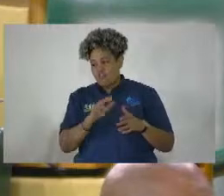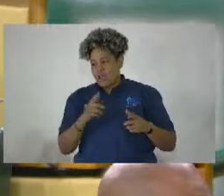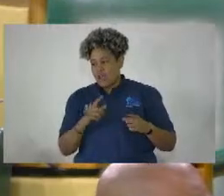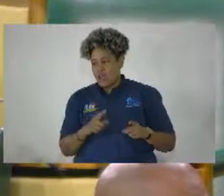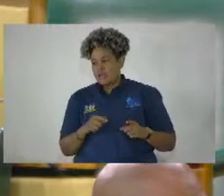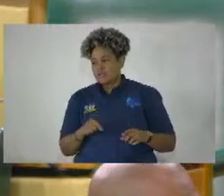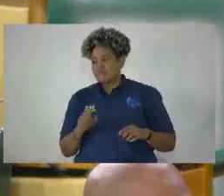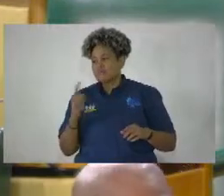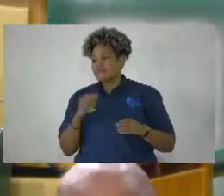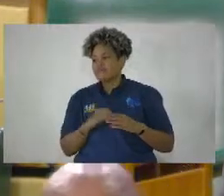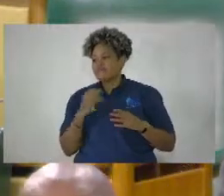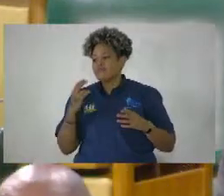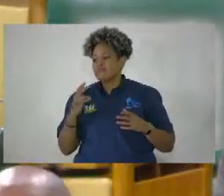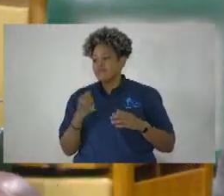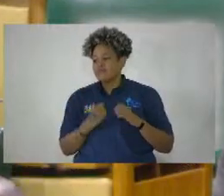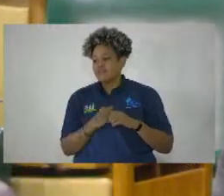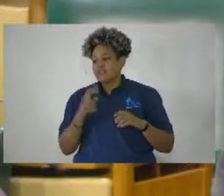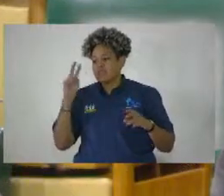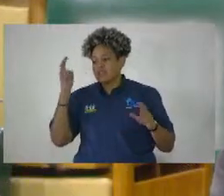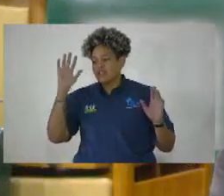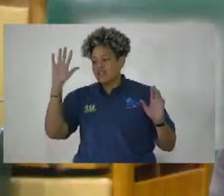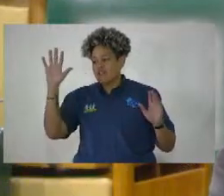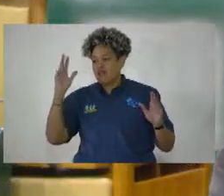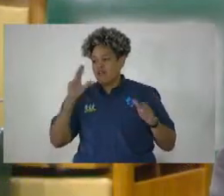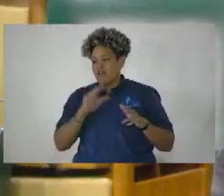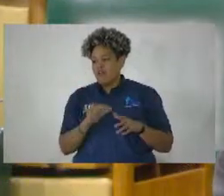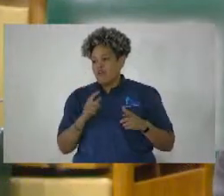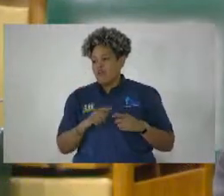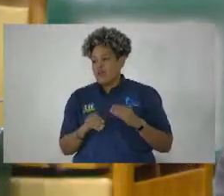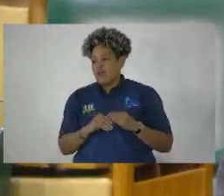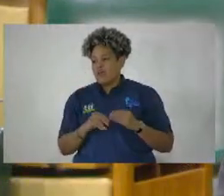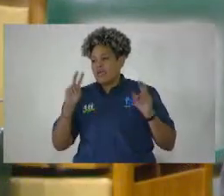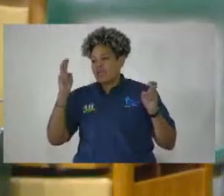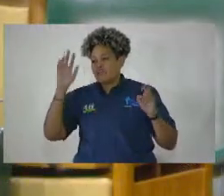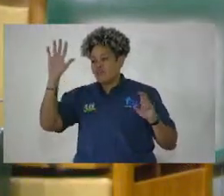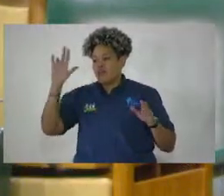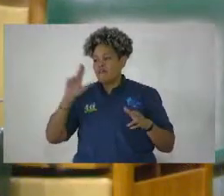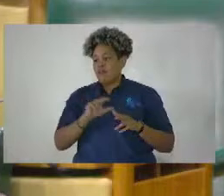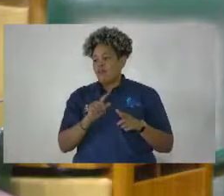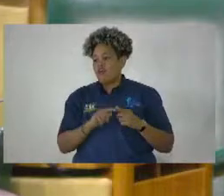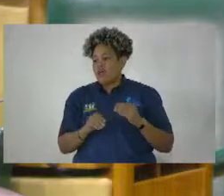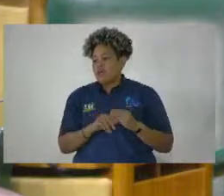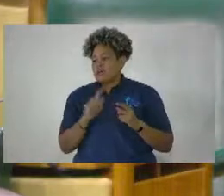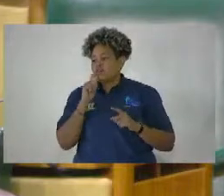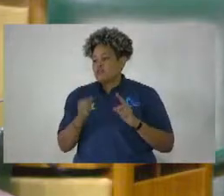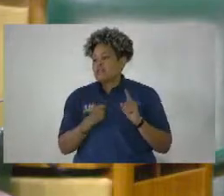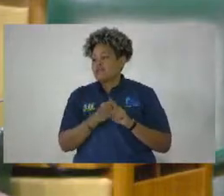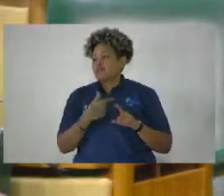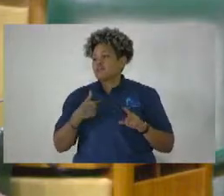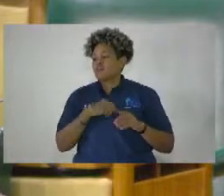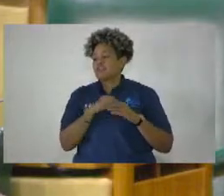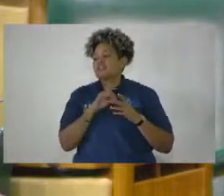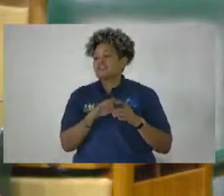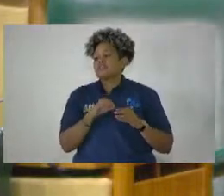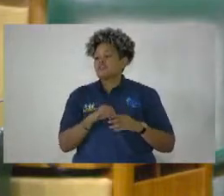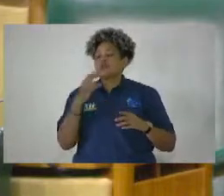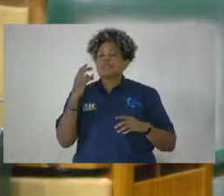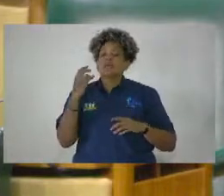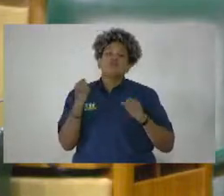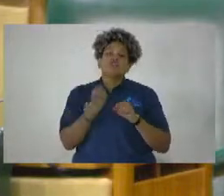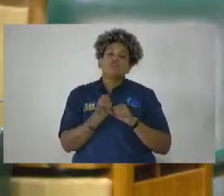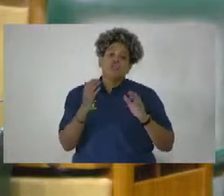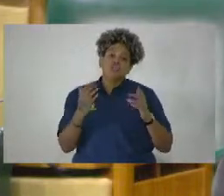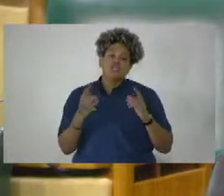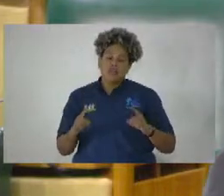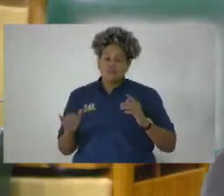This is the first one, Mr. Speaker, that's a Category 5 that has affected us in this way in 17 years.